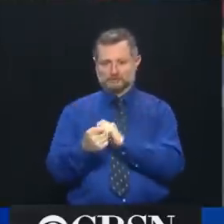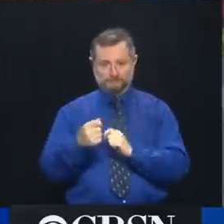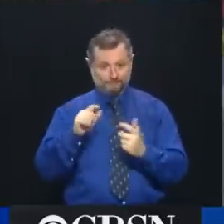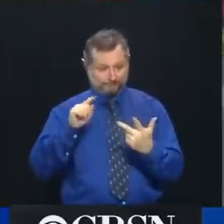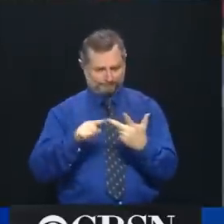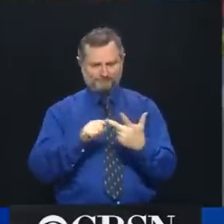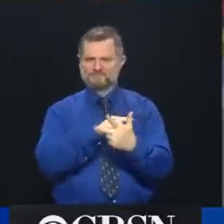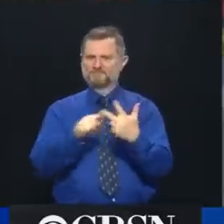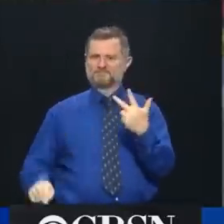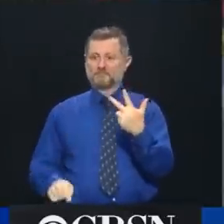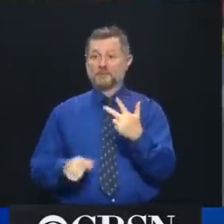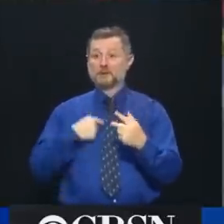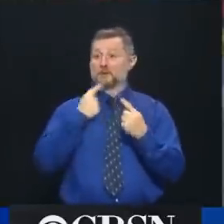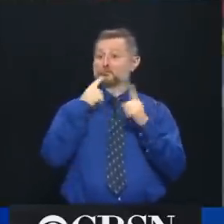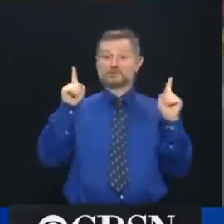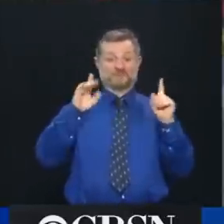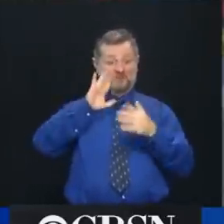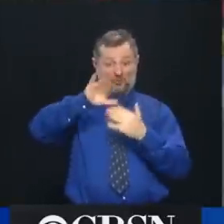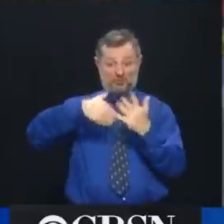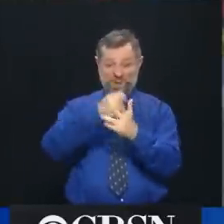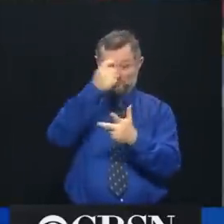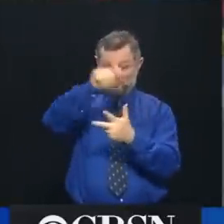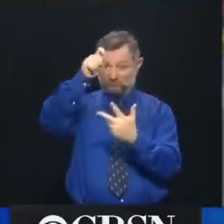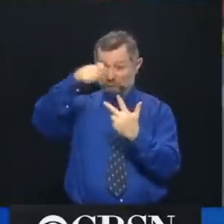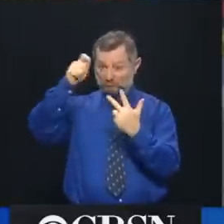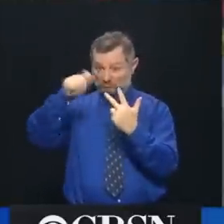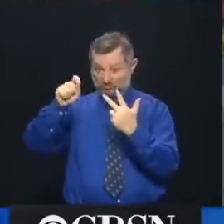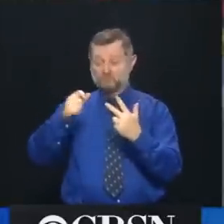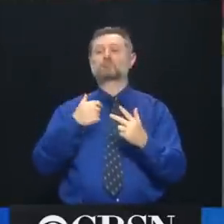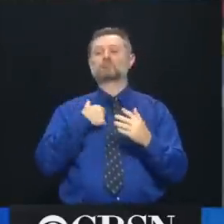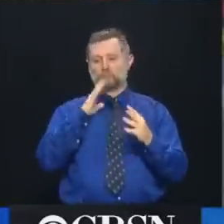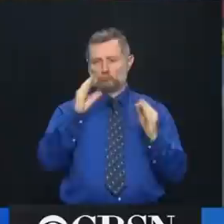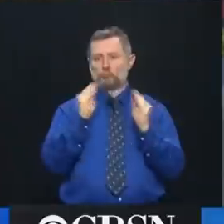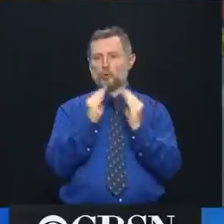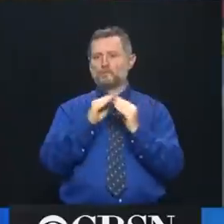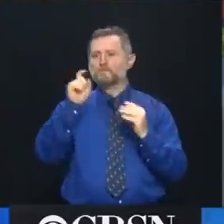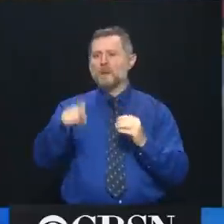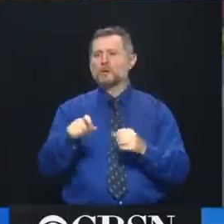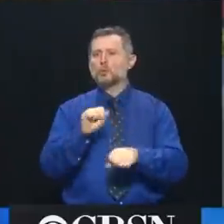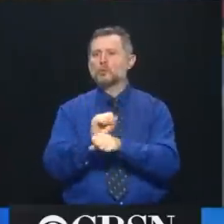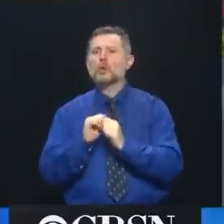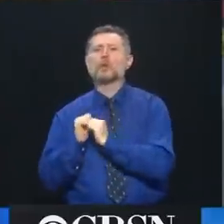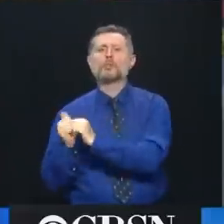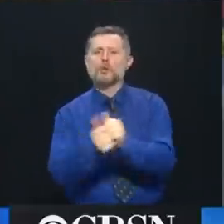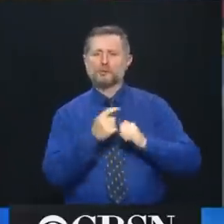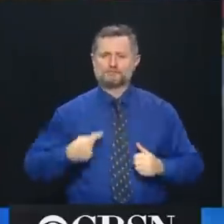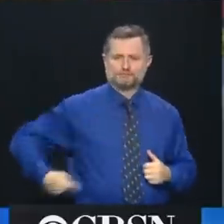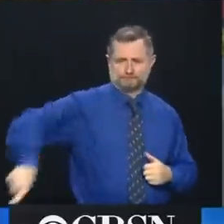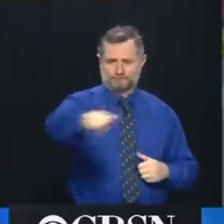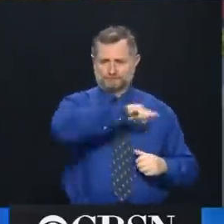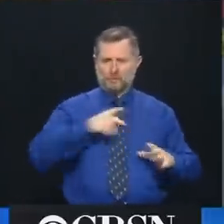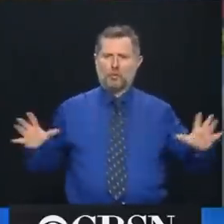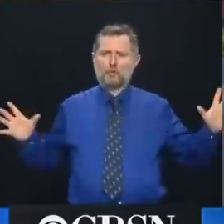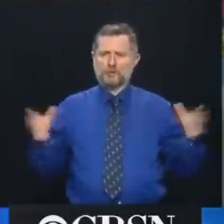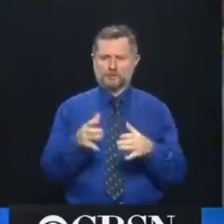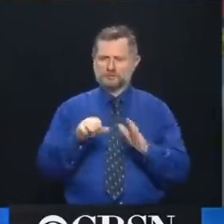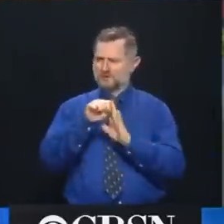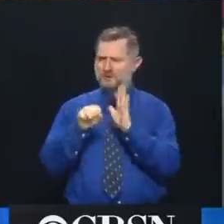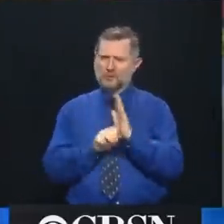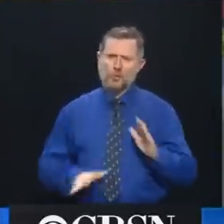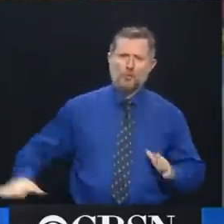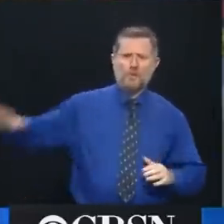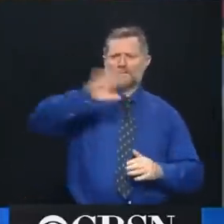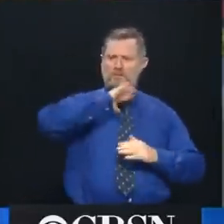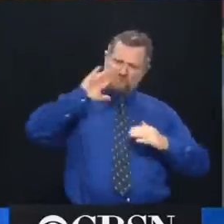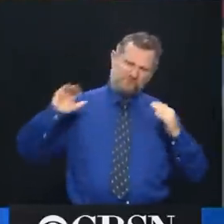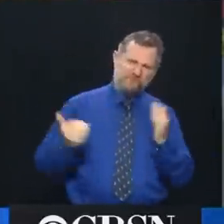this and so much more we must and will work together across every corner of this state we'll have a fresh and